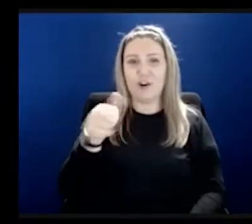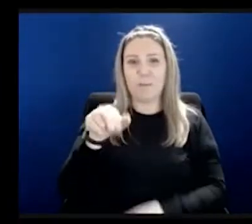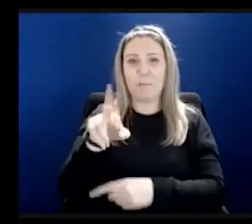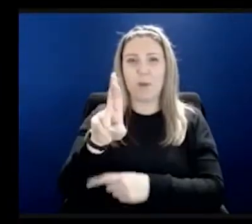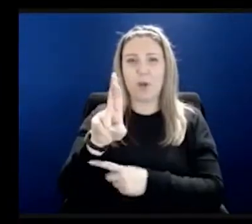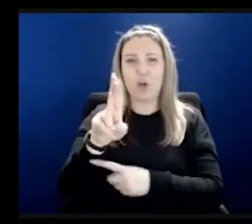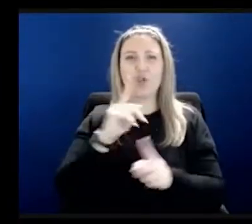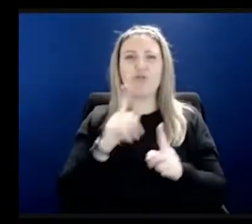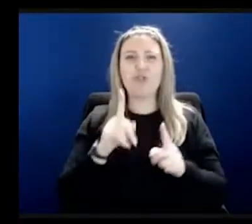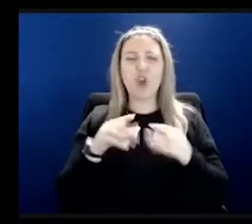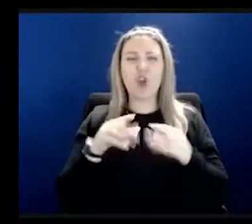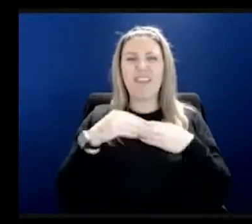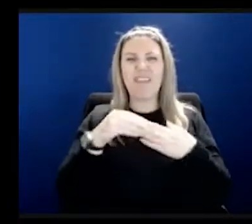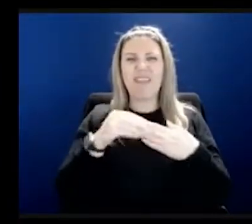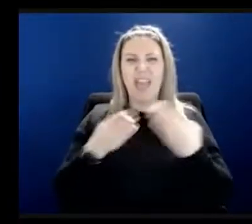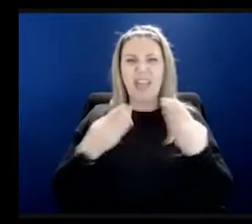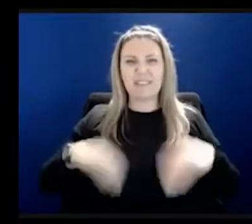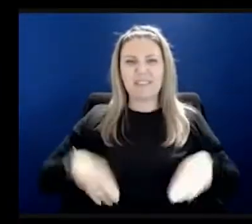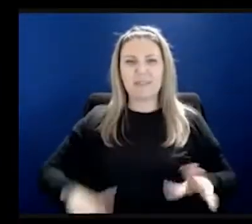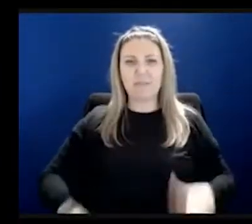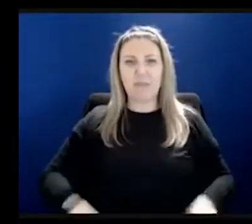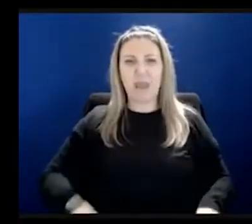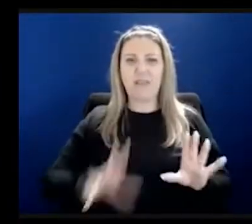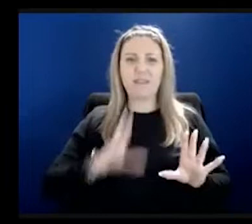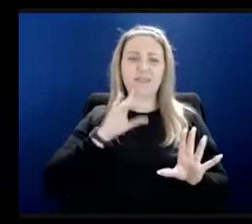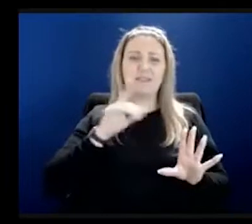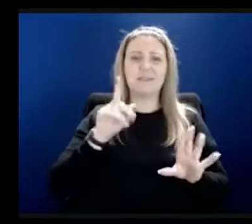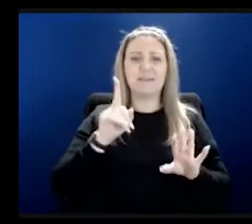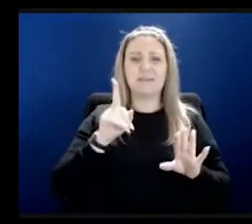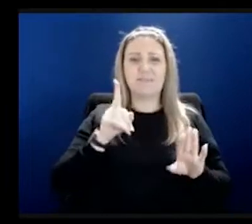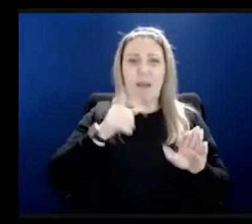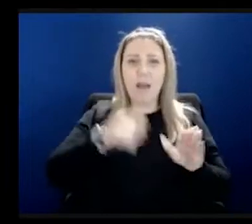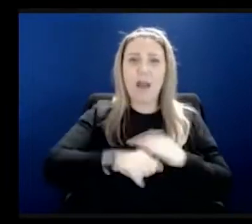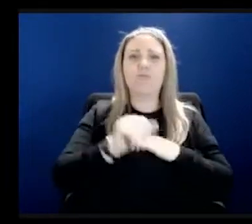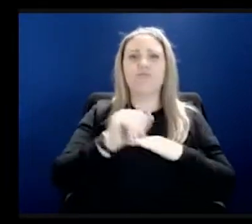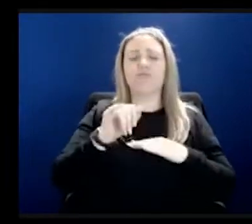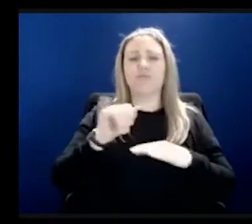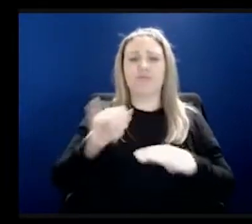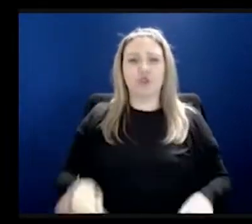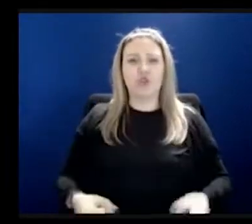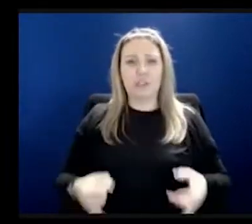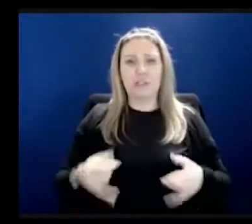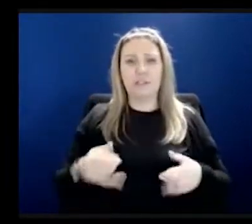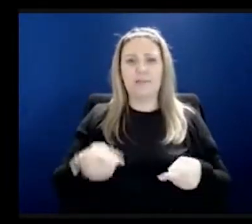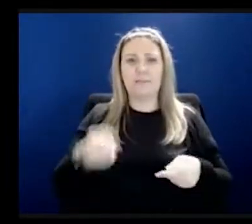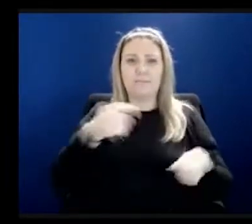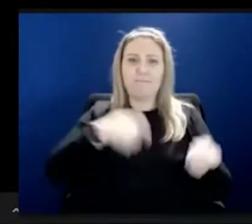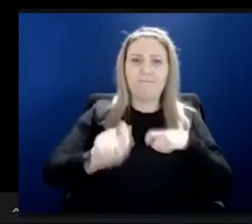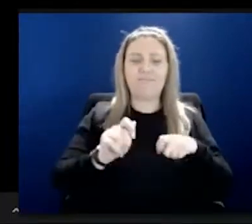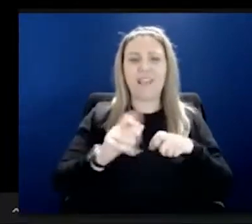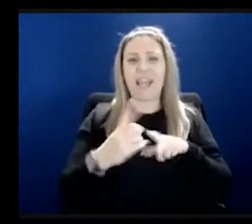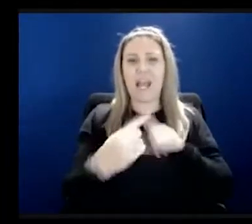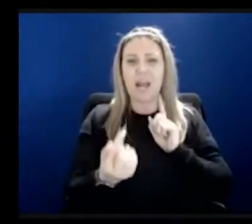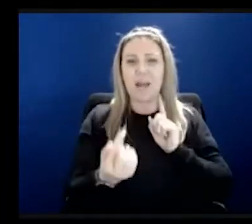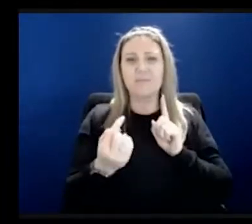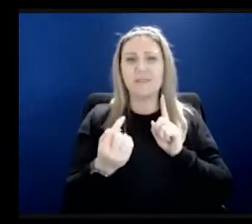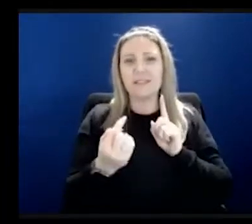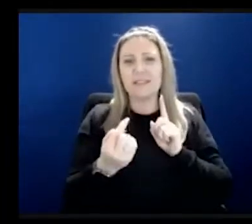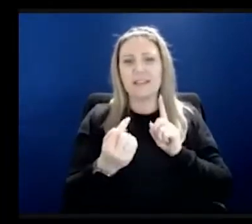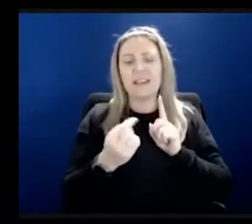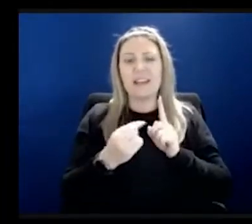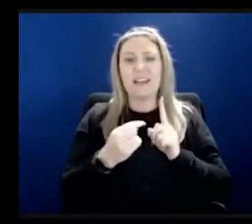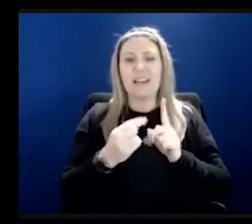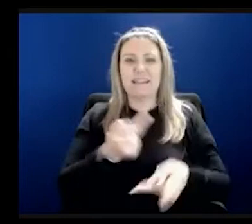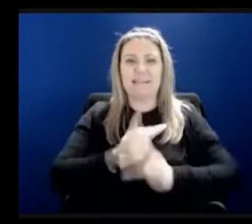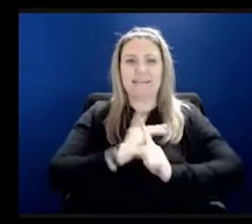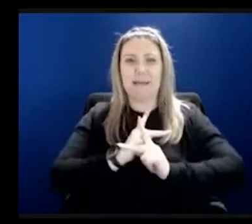go underneath your pants, your jeans, and I was able to turn them inside out to keep the batteries even closer to me,